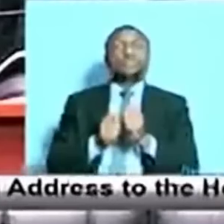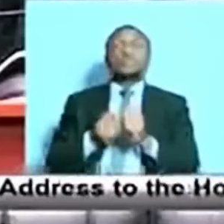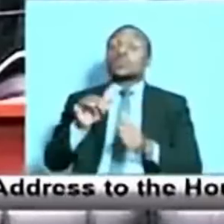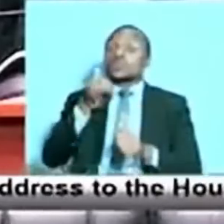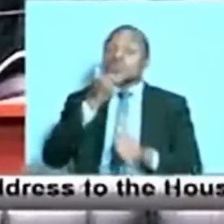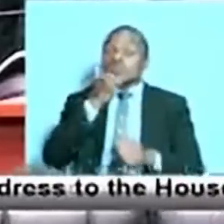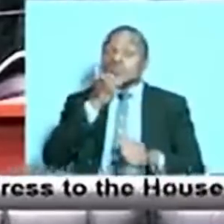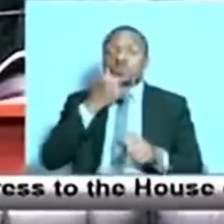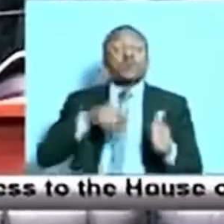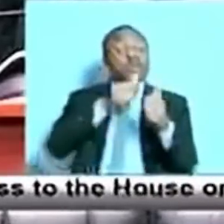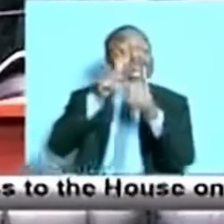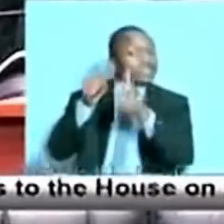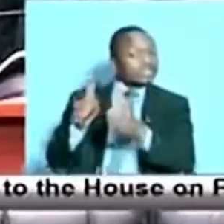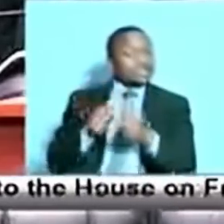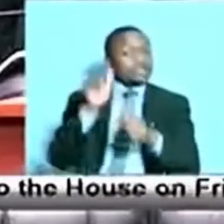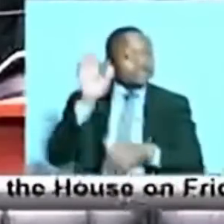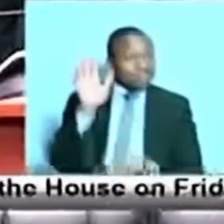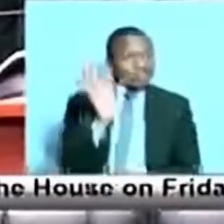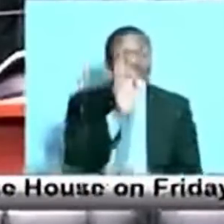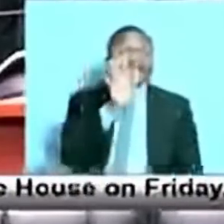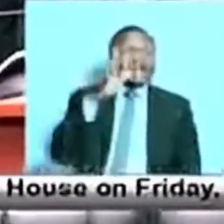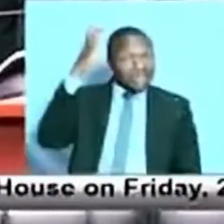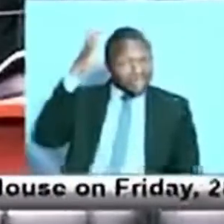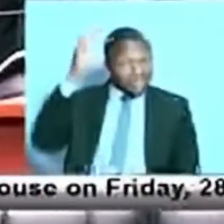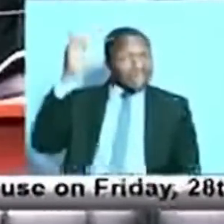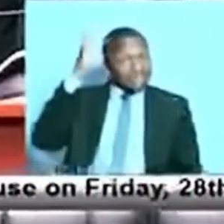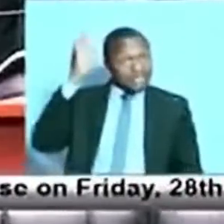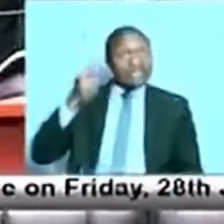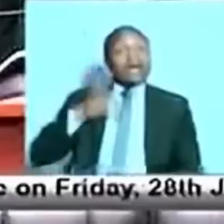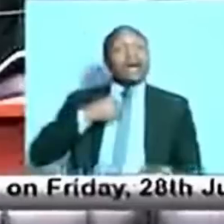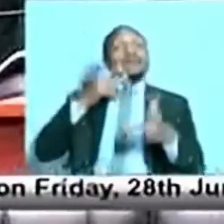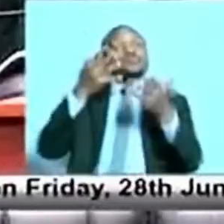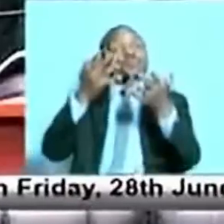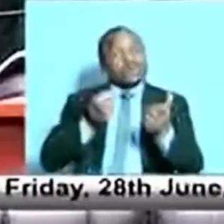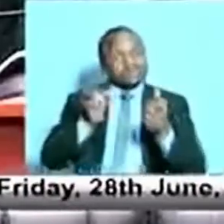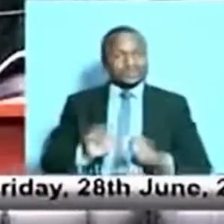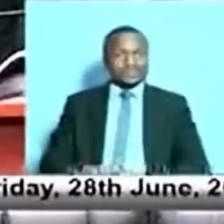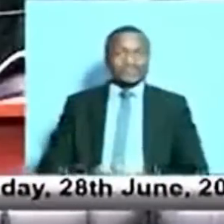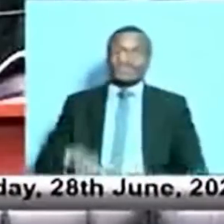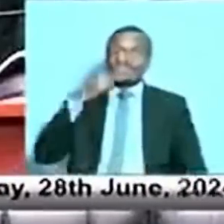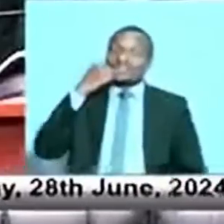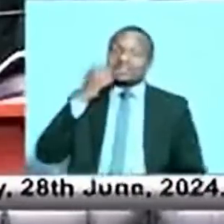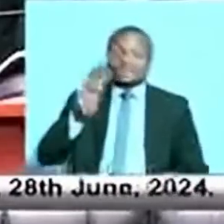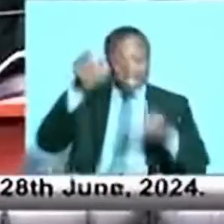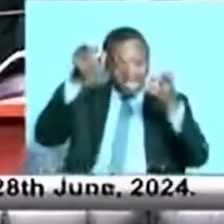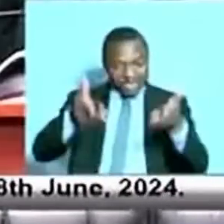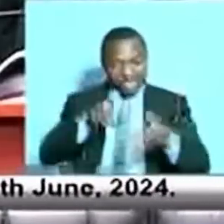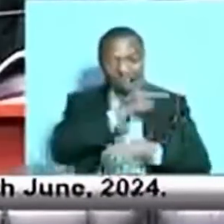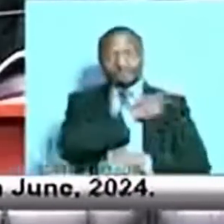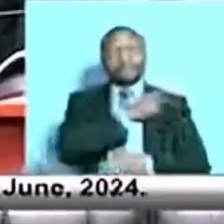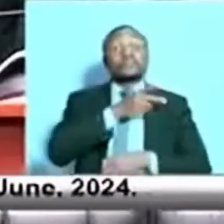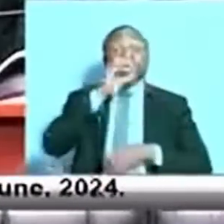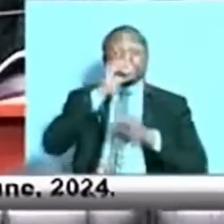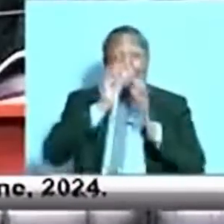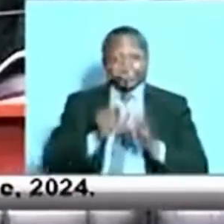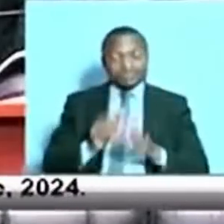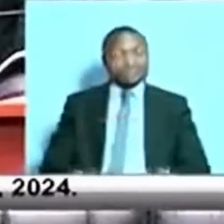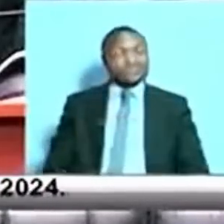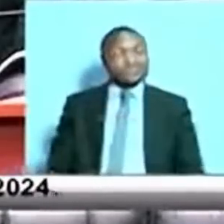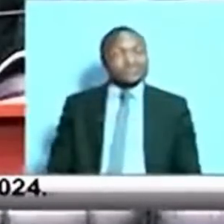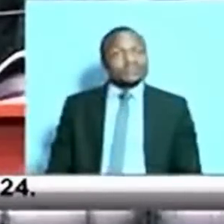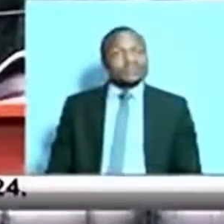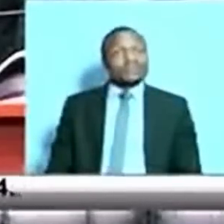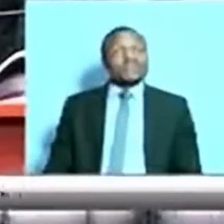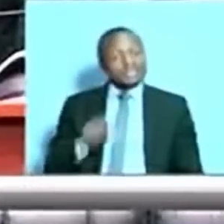activities of their cadres. I also want to mention here, Madam Speaker, that even